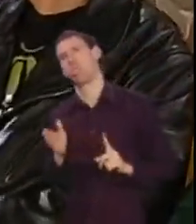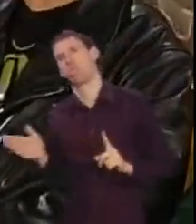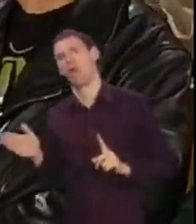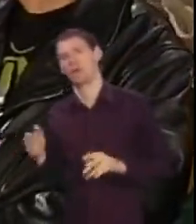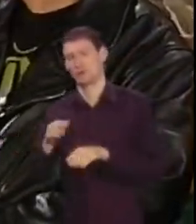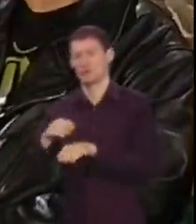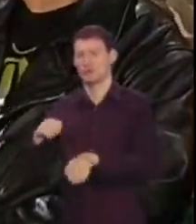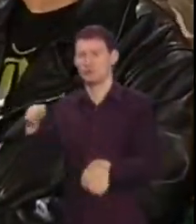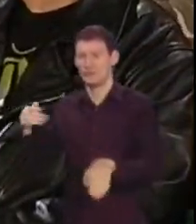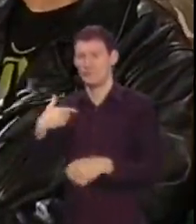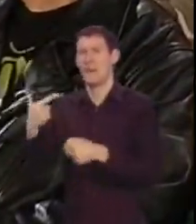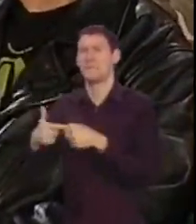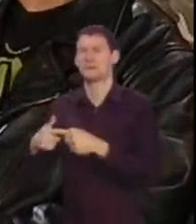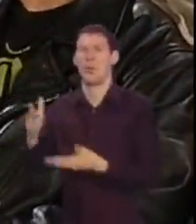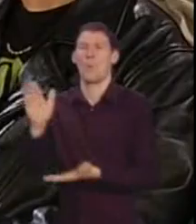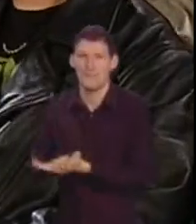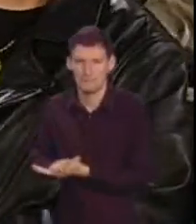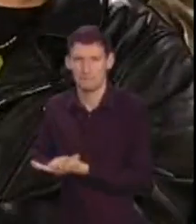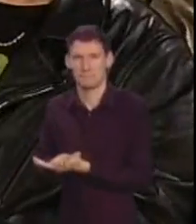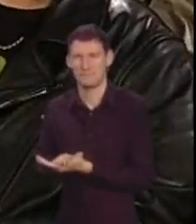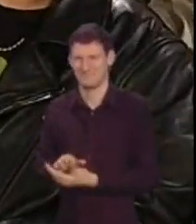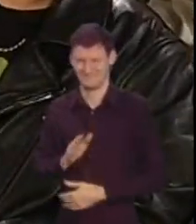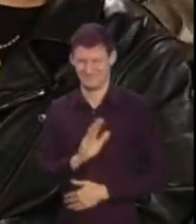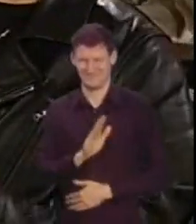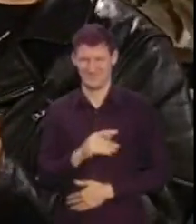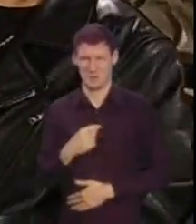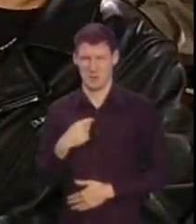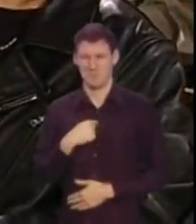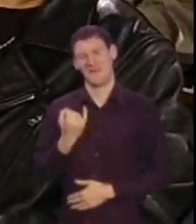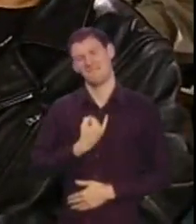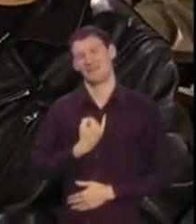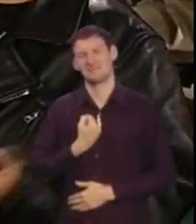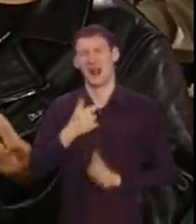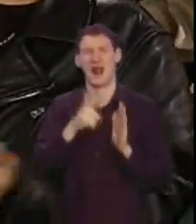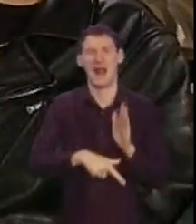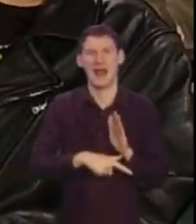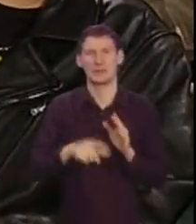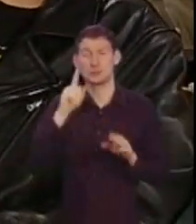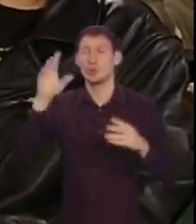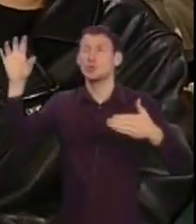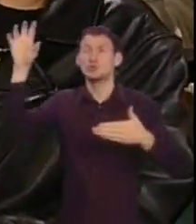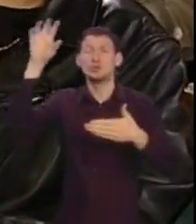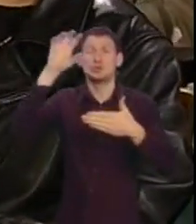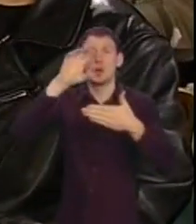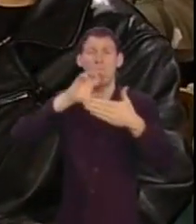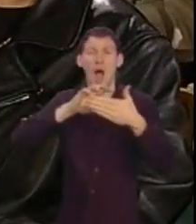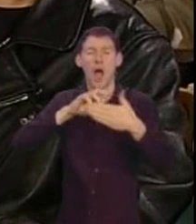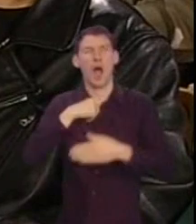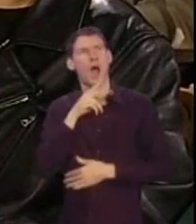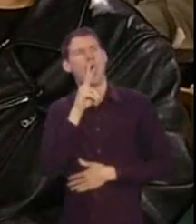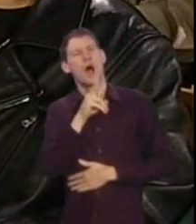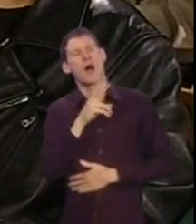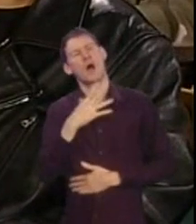sidetracked. Traffic was heavy and my car ran out of gas. No, we didn't. It's my fault we were late. There was this really great sunset and it inspired me to write a